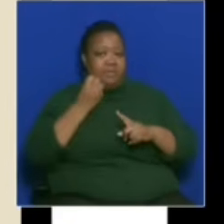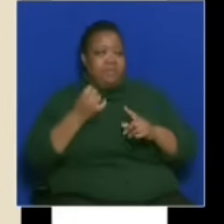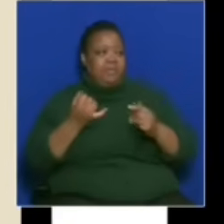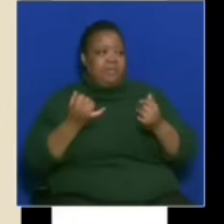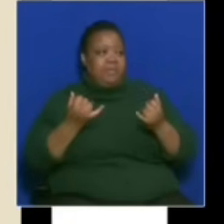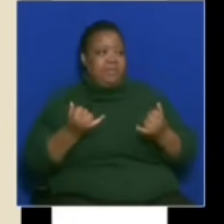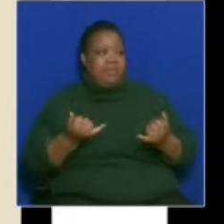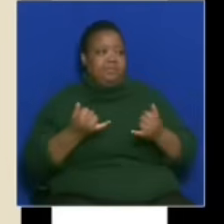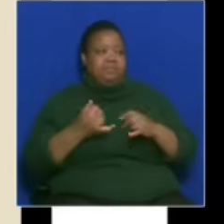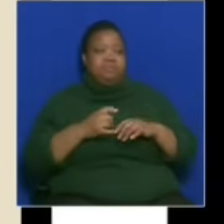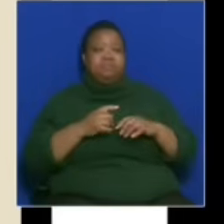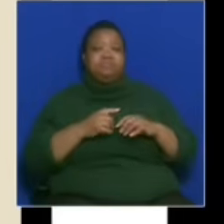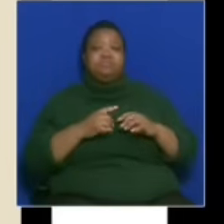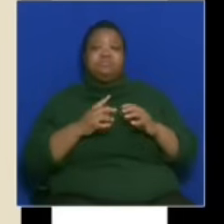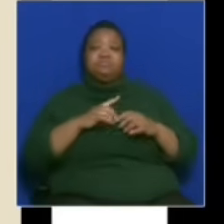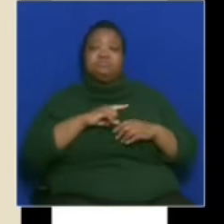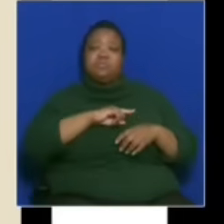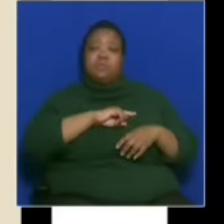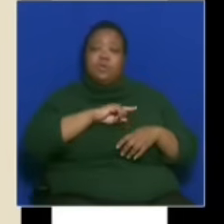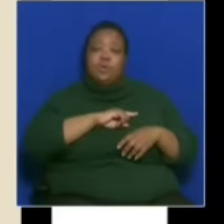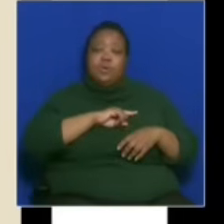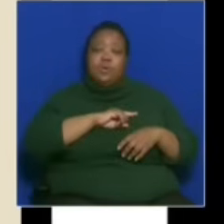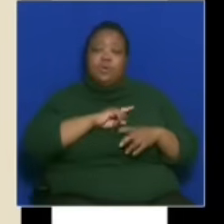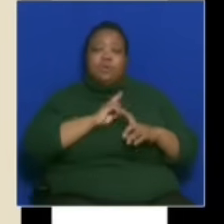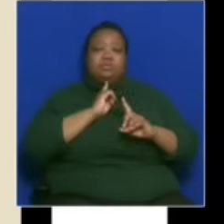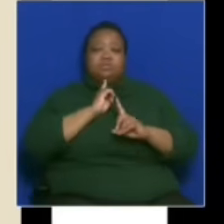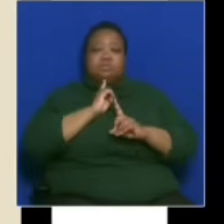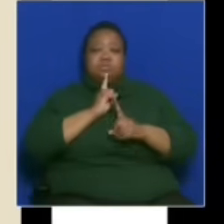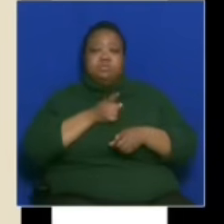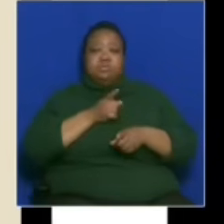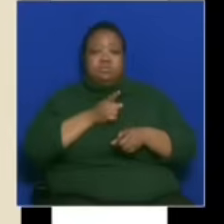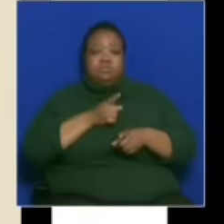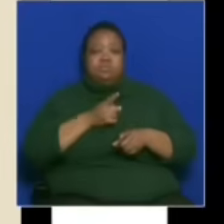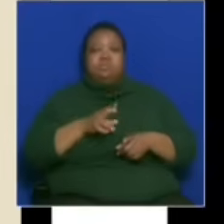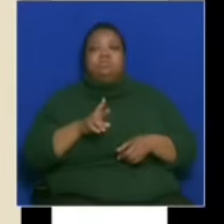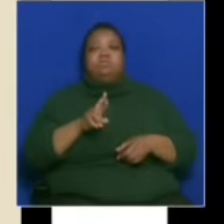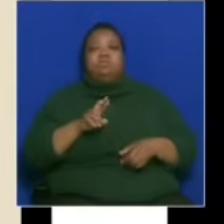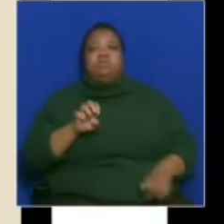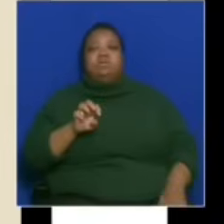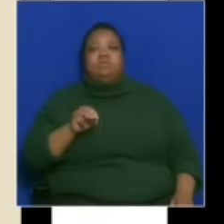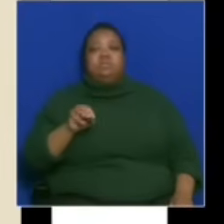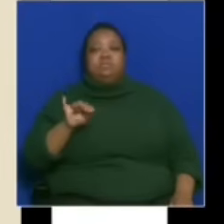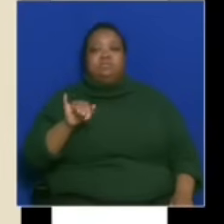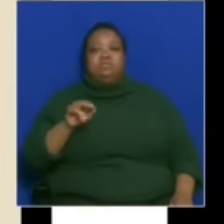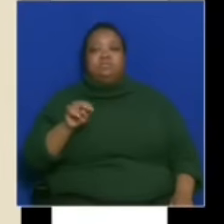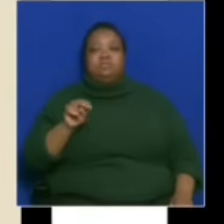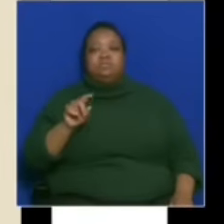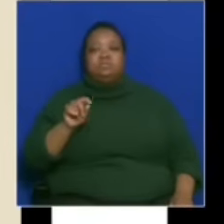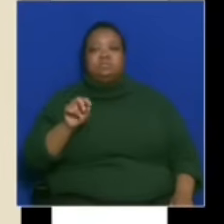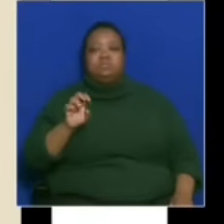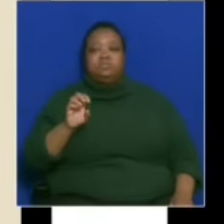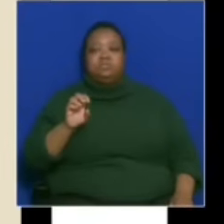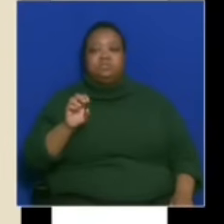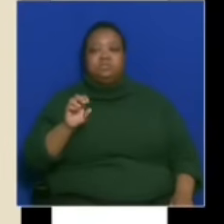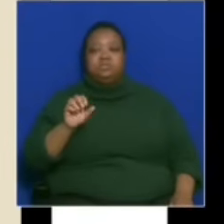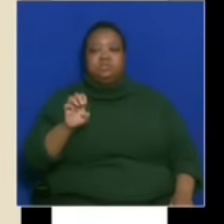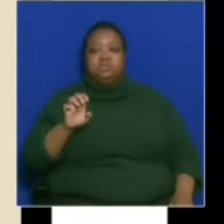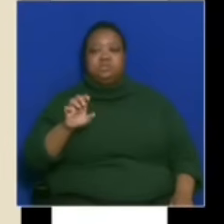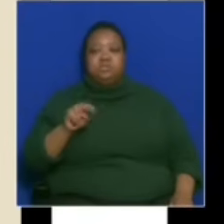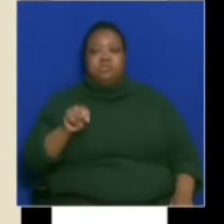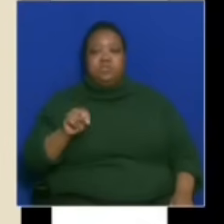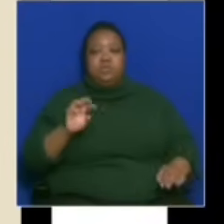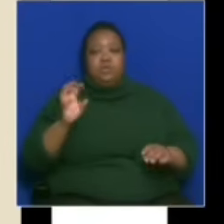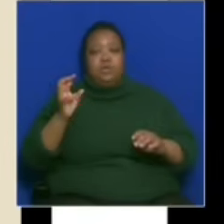There's a Y, and then the answer comes Remington Gold. How many cases? Truckload.